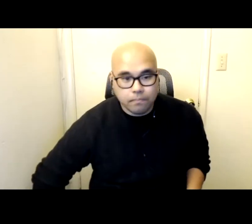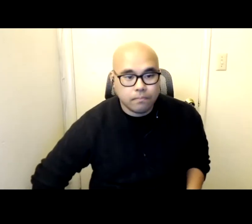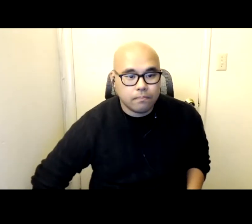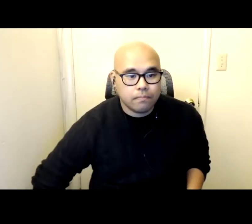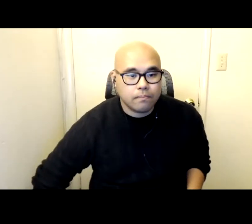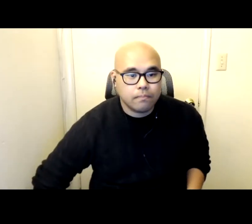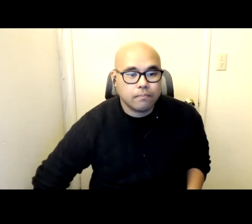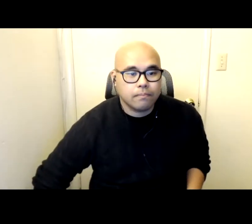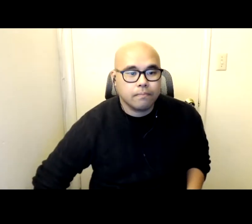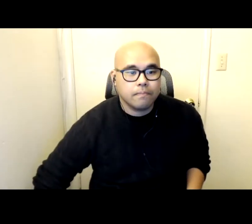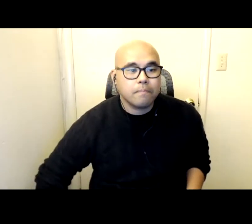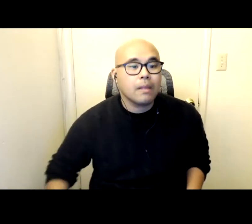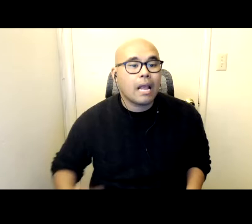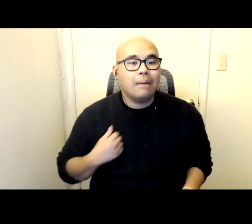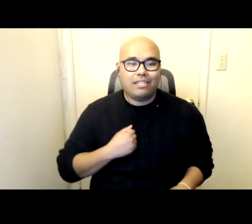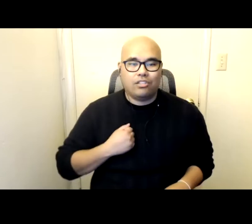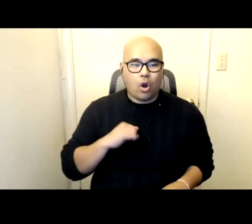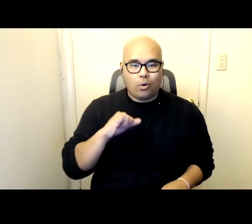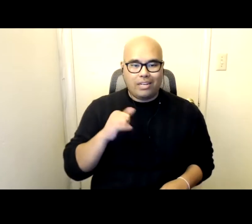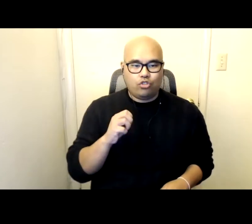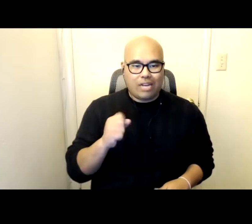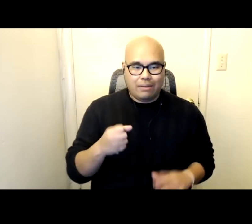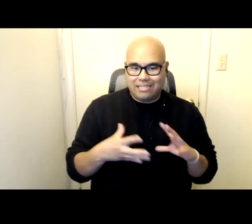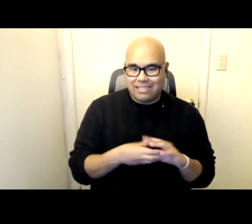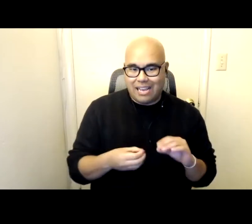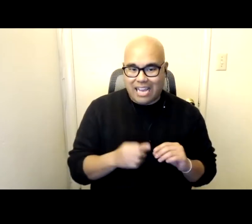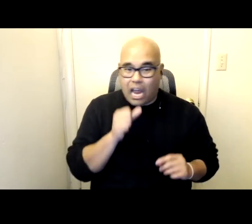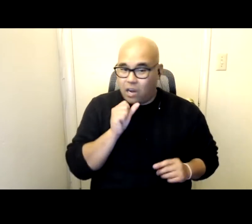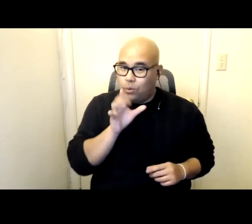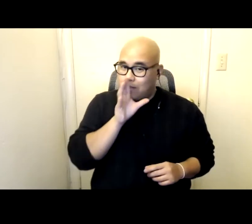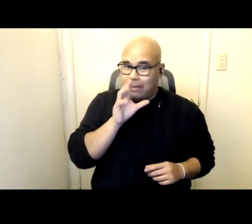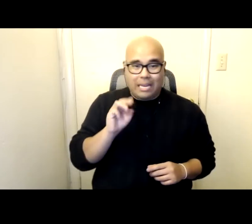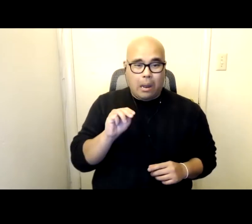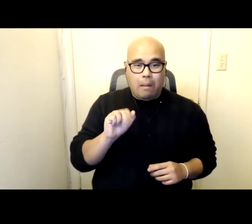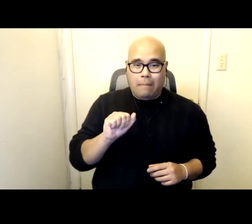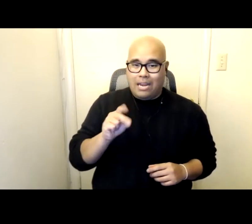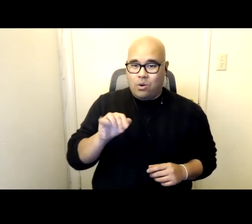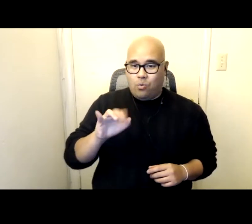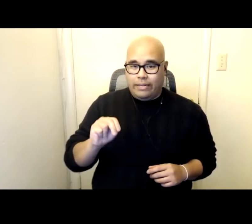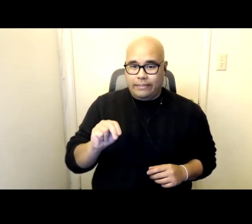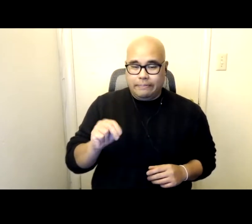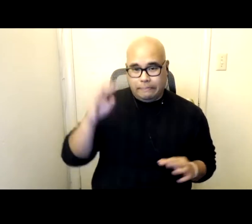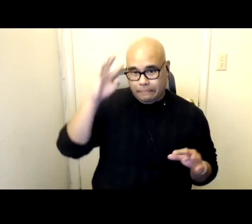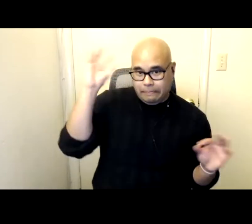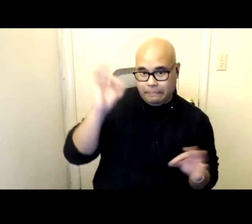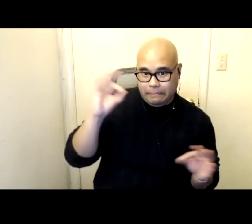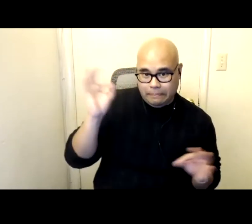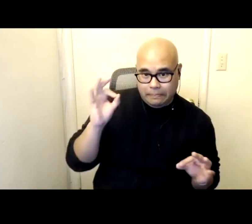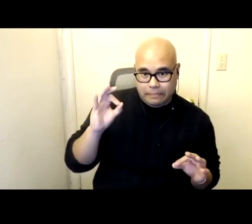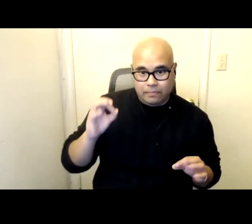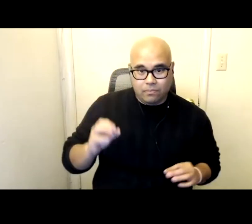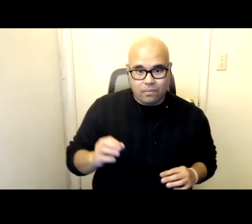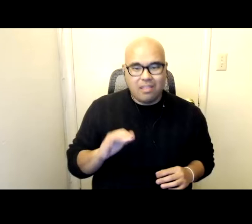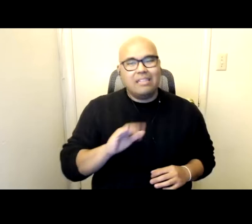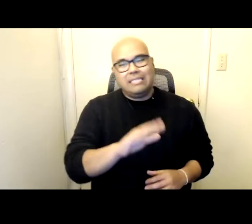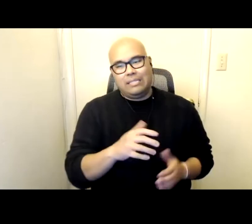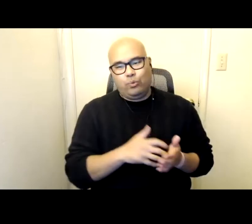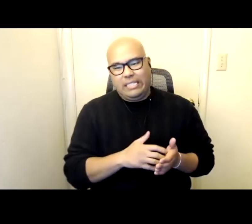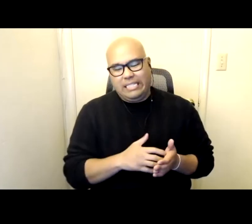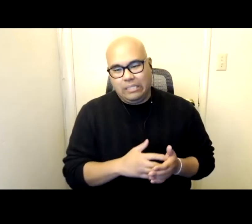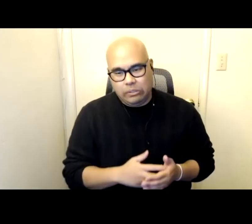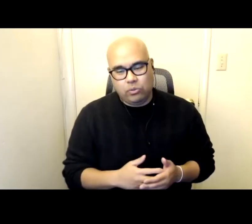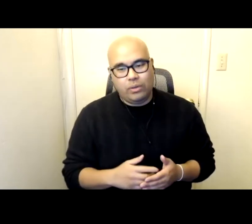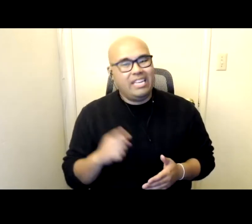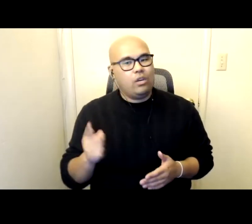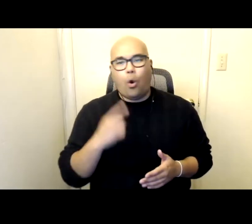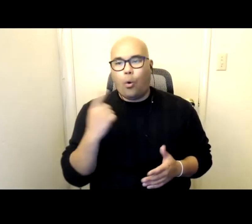I'm sorry, James says. I don't speak Mandarin. Here's a liability of his. He always